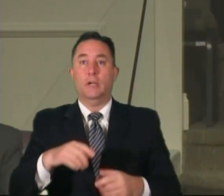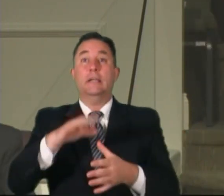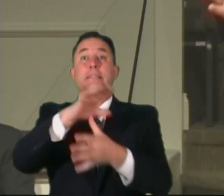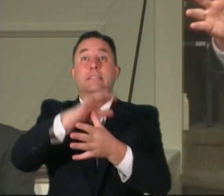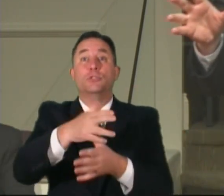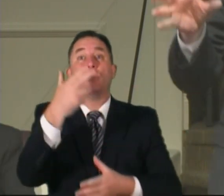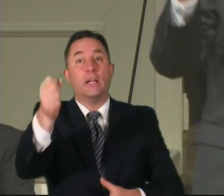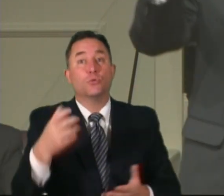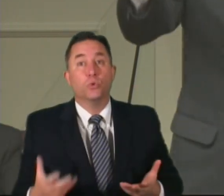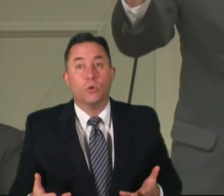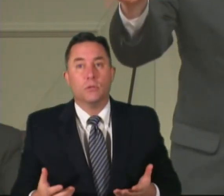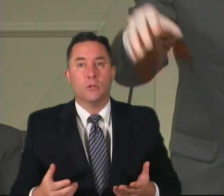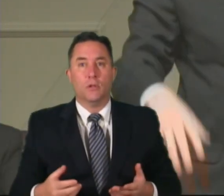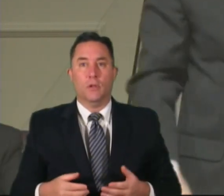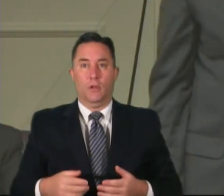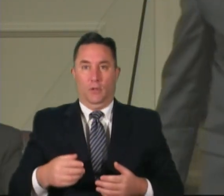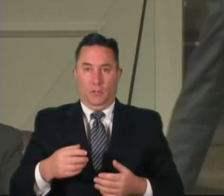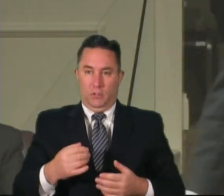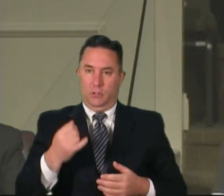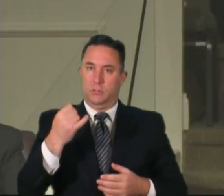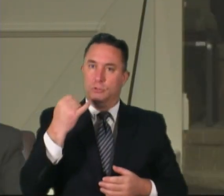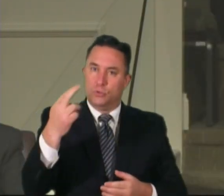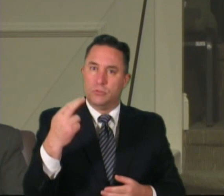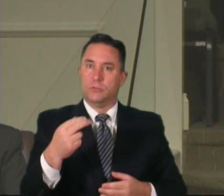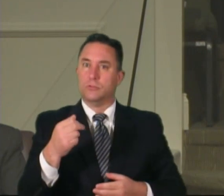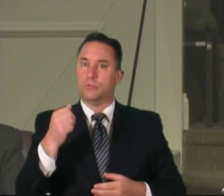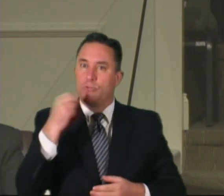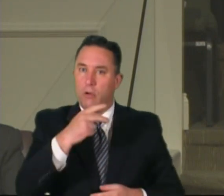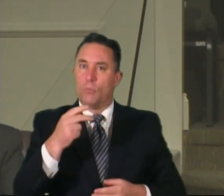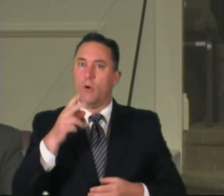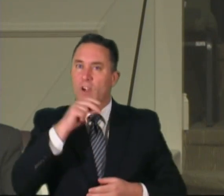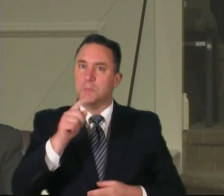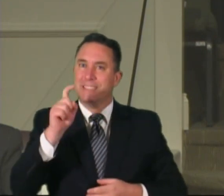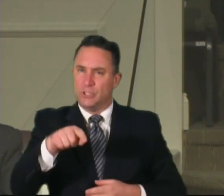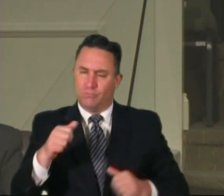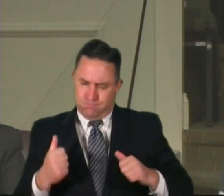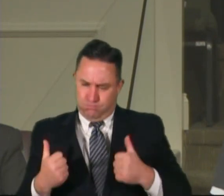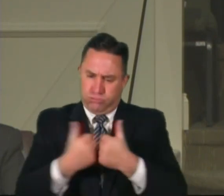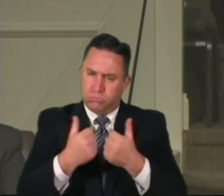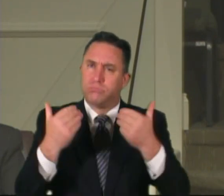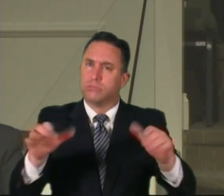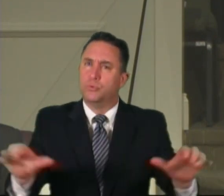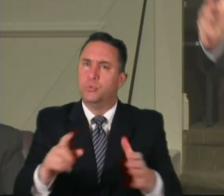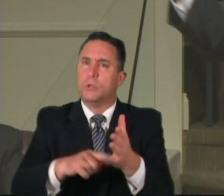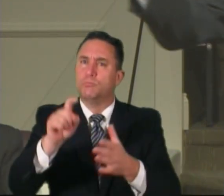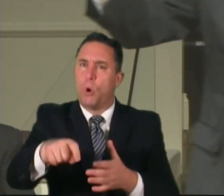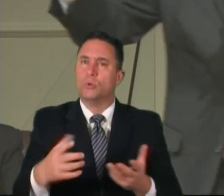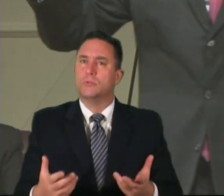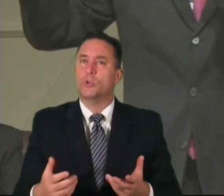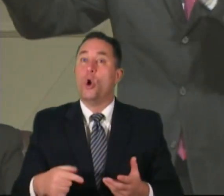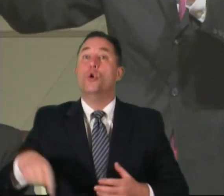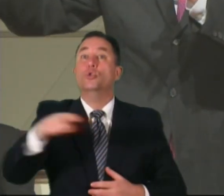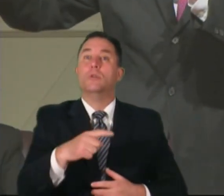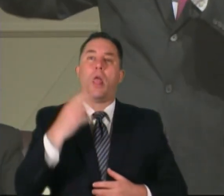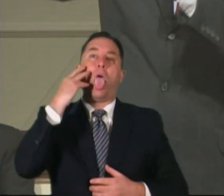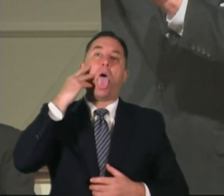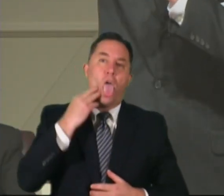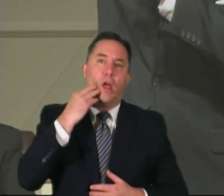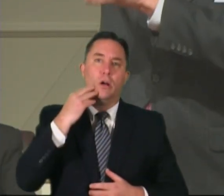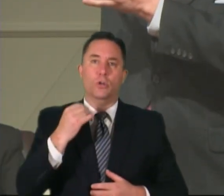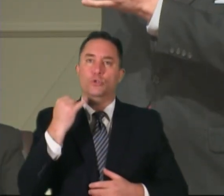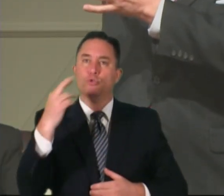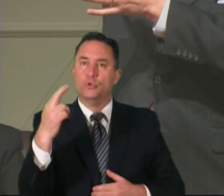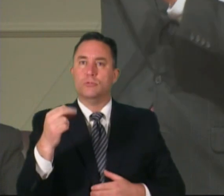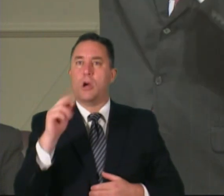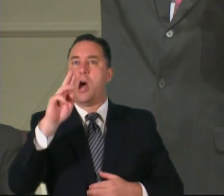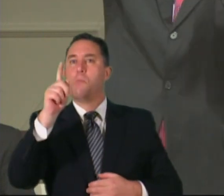in our high school, our underclassmen need you to step up. Do what you're supposed to do. Those of you who have experienced, your juniors,